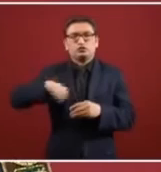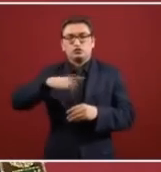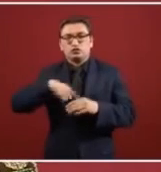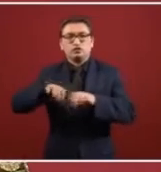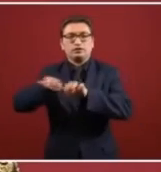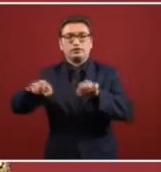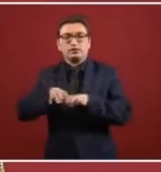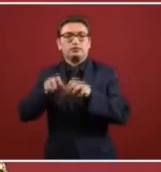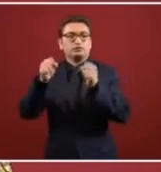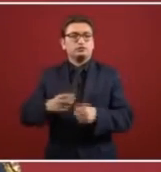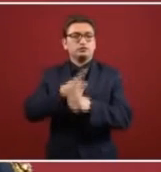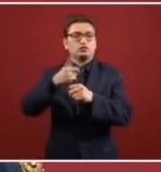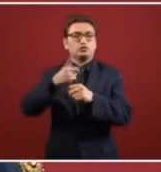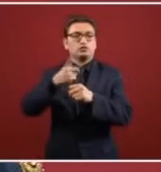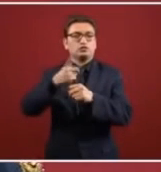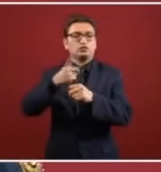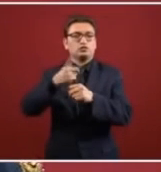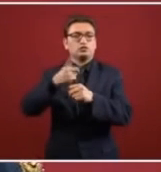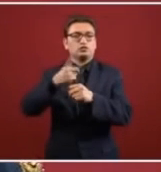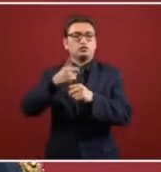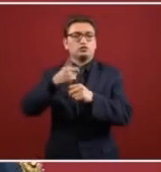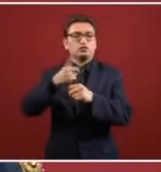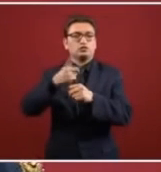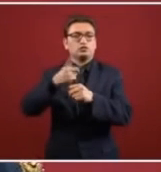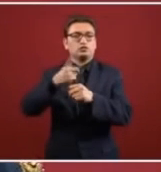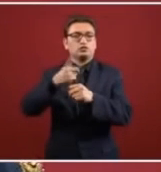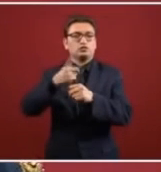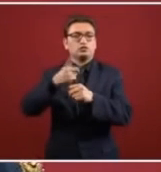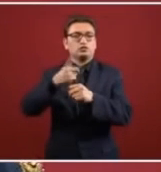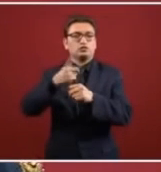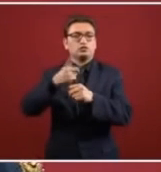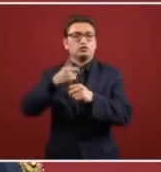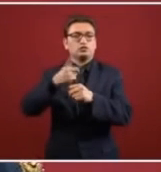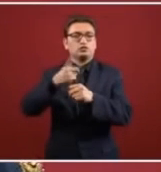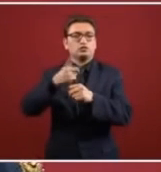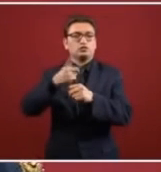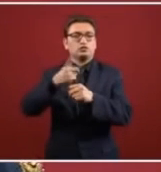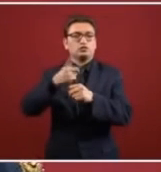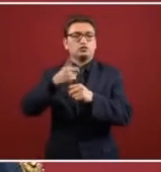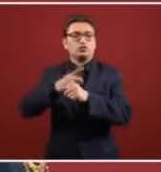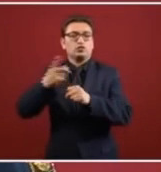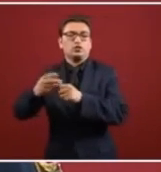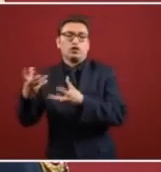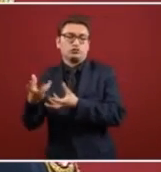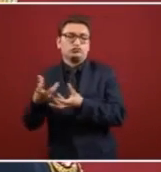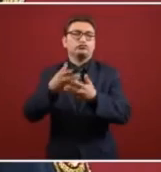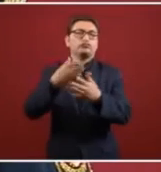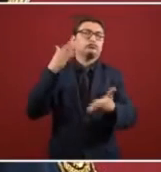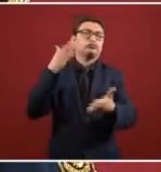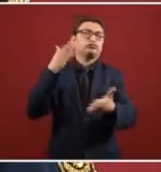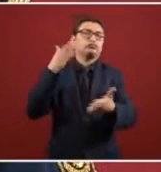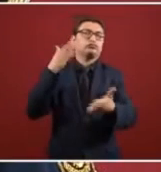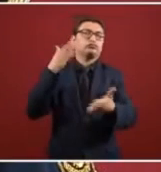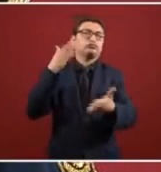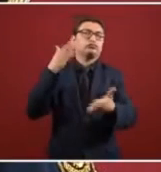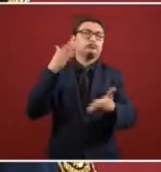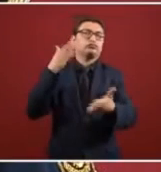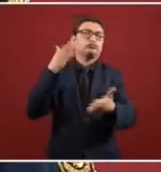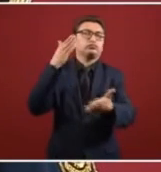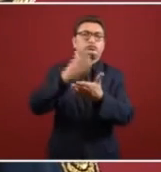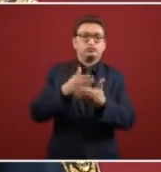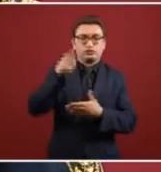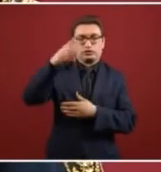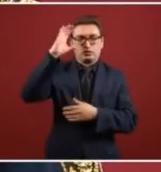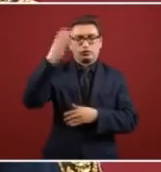todo el gabinete de seguridad. And we all, the whole security cabinet had to go. A Culiacán. To